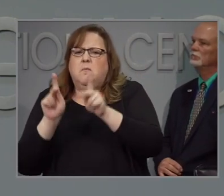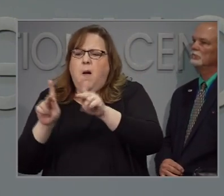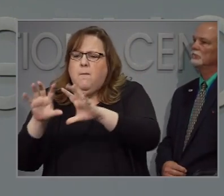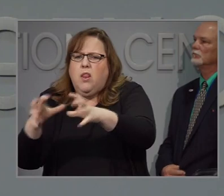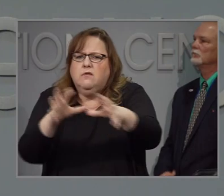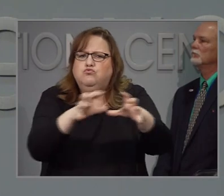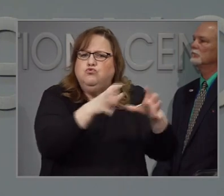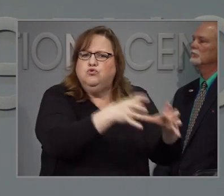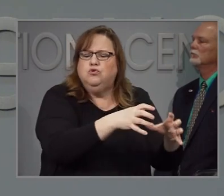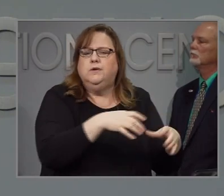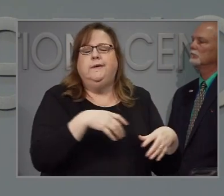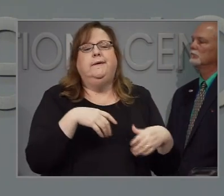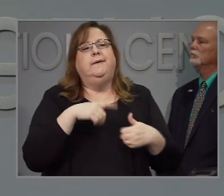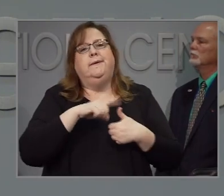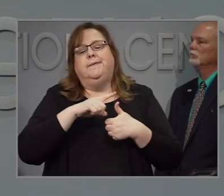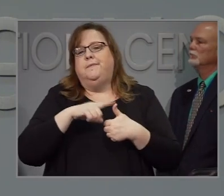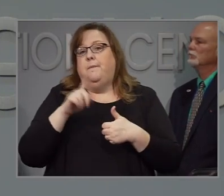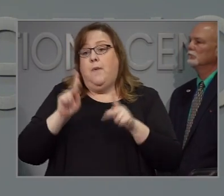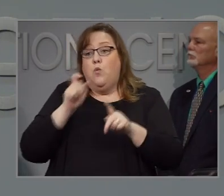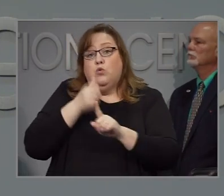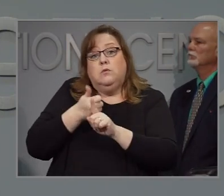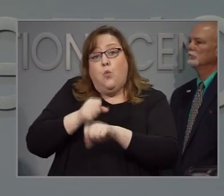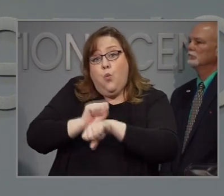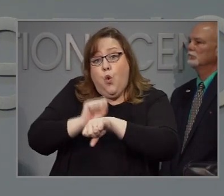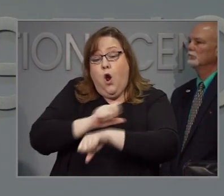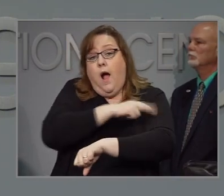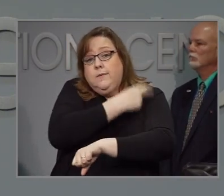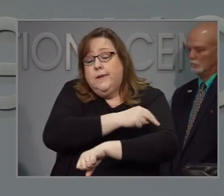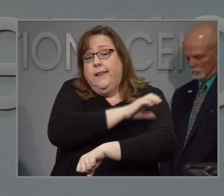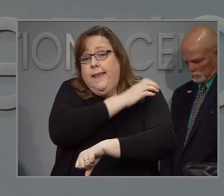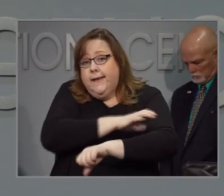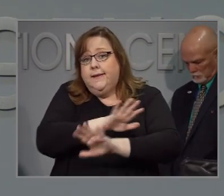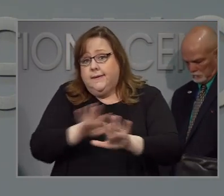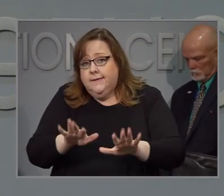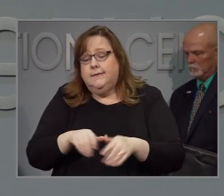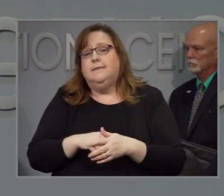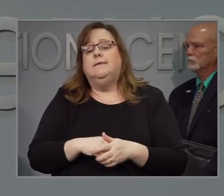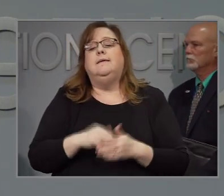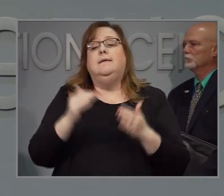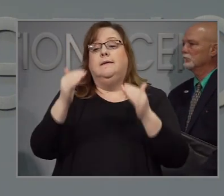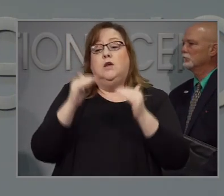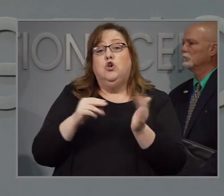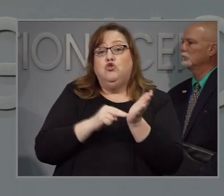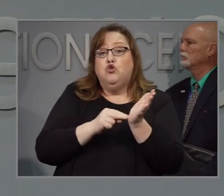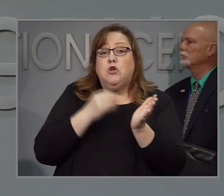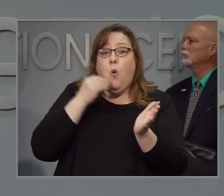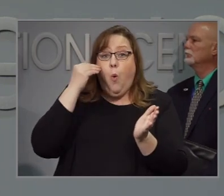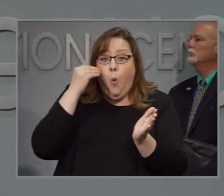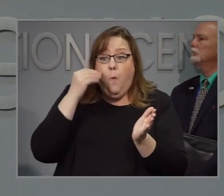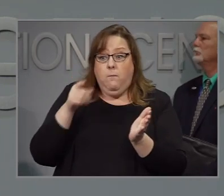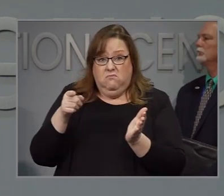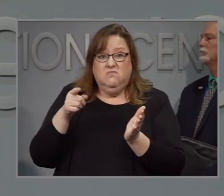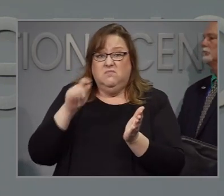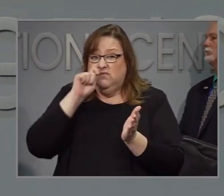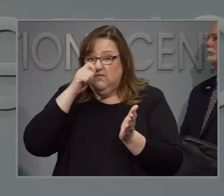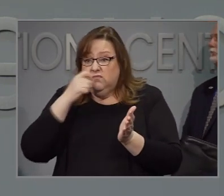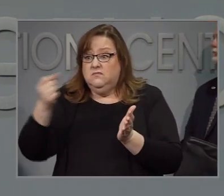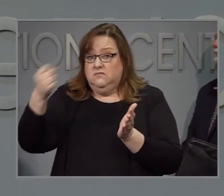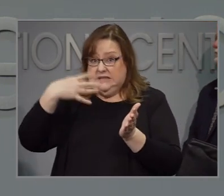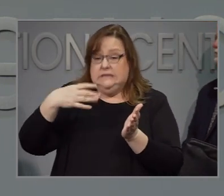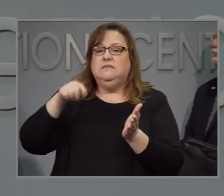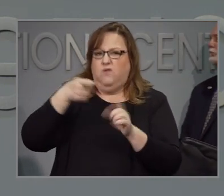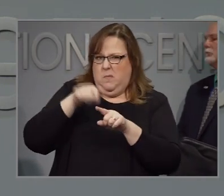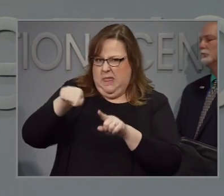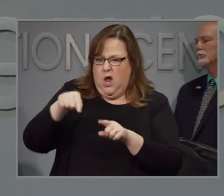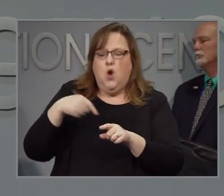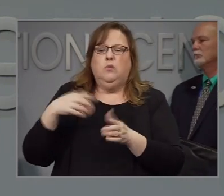continue to prioritize healthcare workers, samples from some of our nursing home outbreaks, and other high-risk